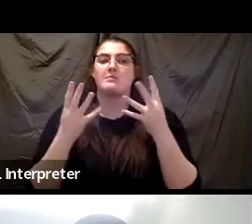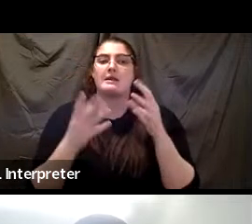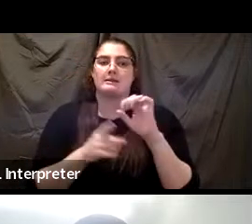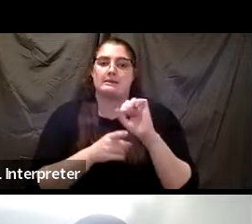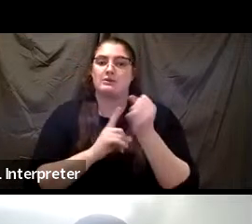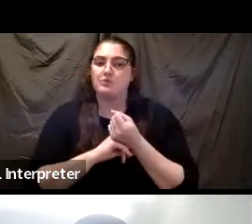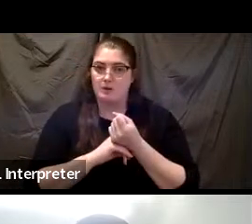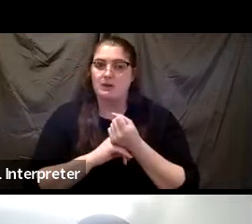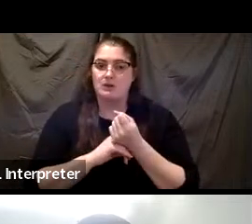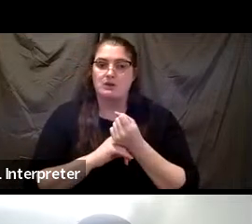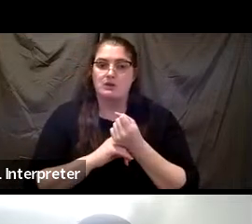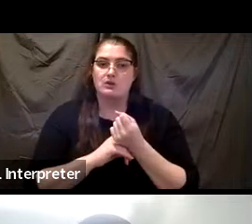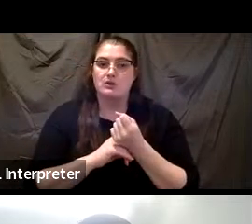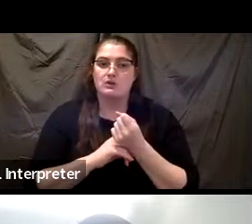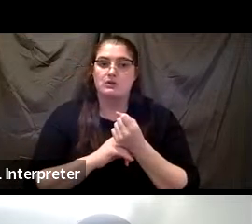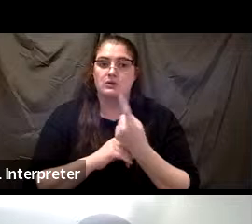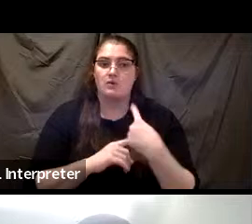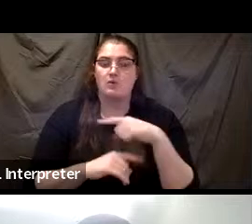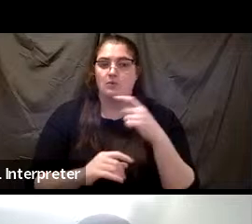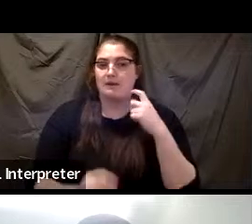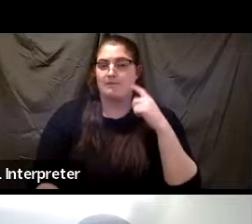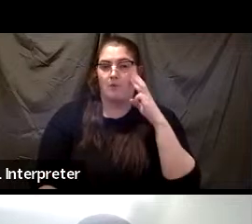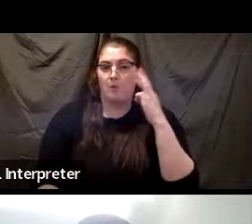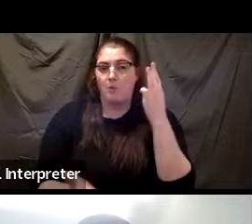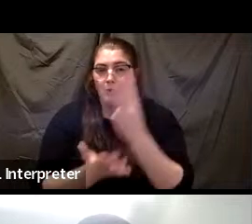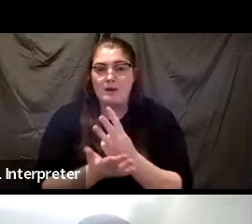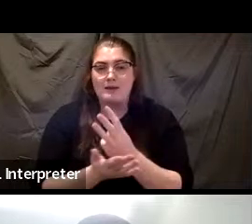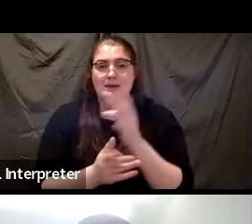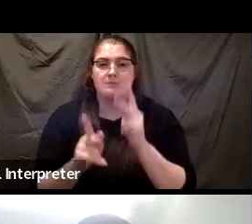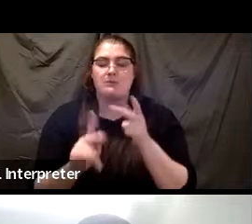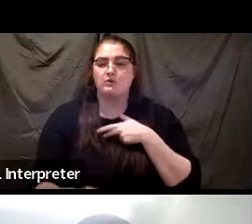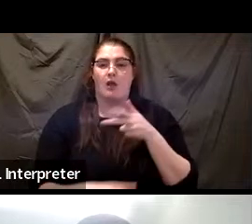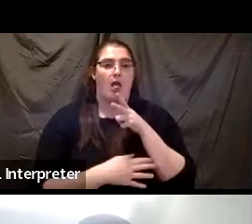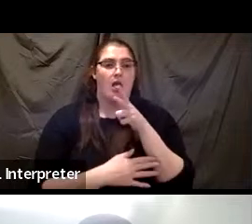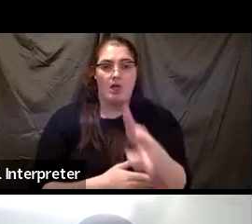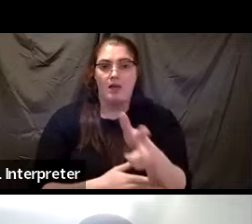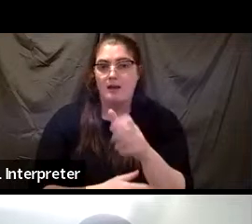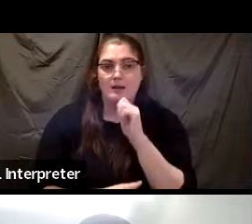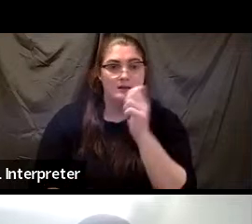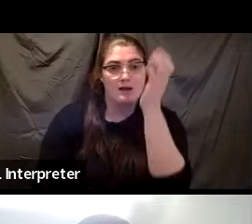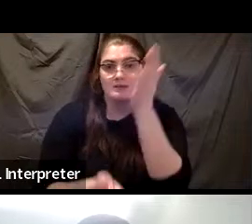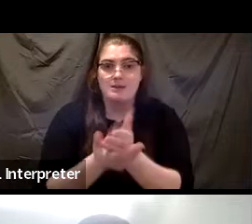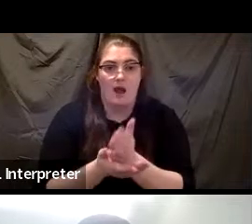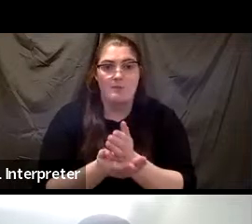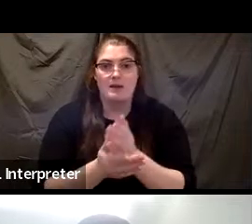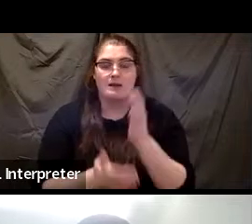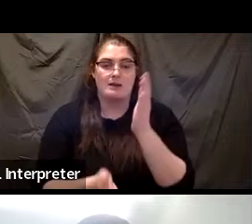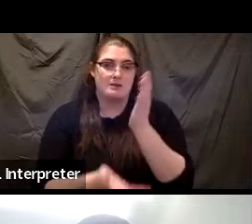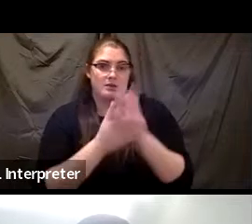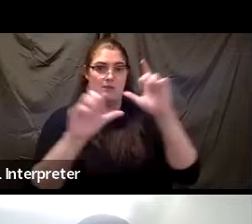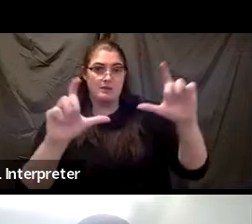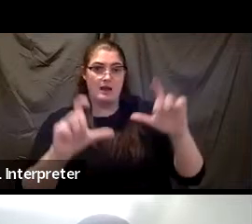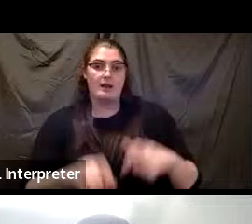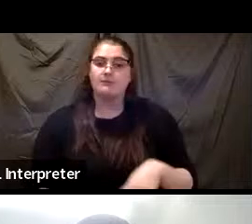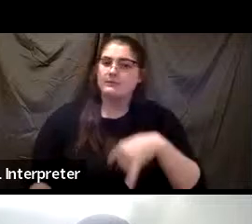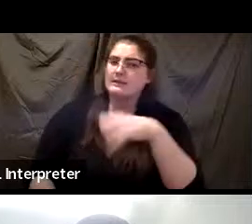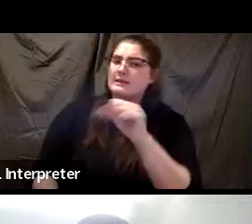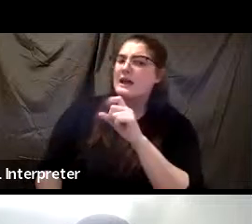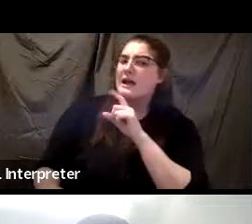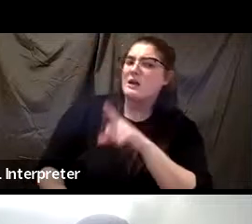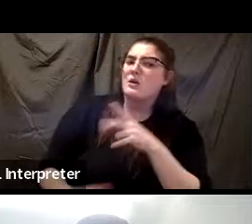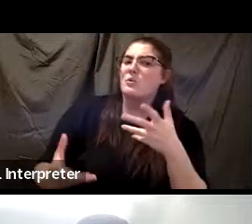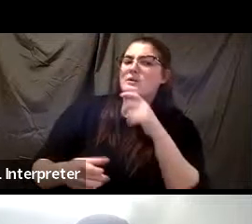instances where, you know, we've witnessed folks just coming straight through and not stopping at these stop signs. Yeah, absolutely. Is there what